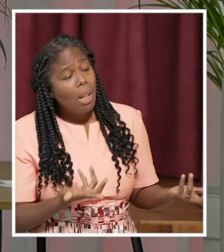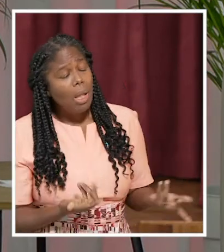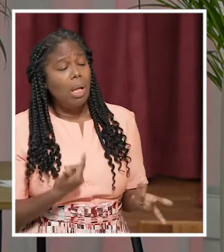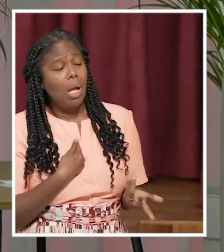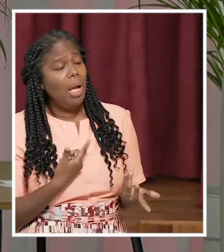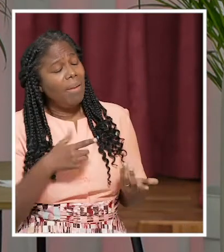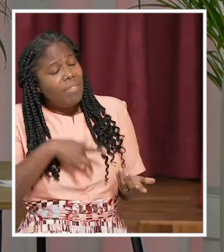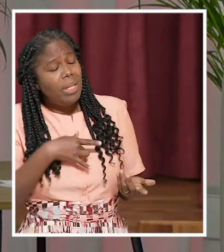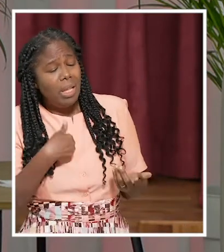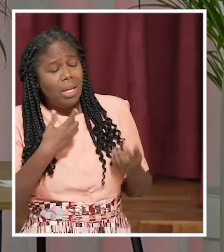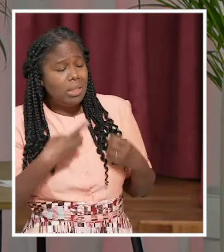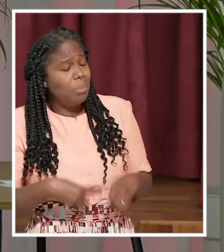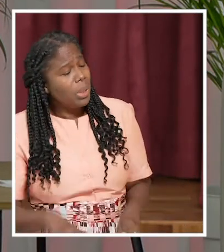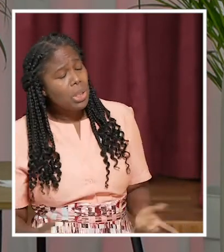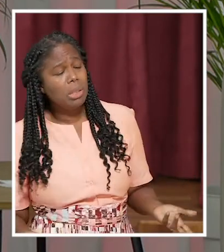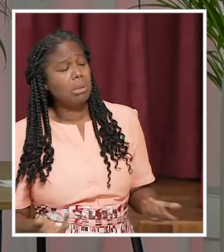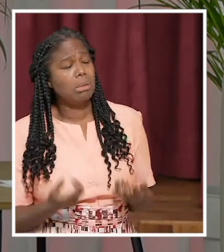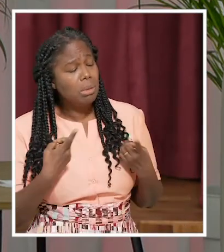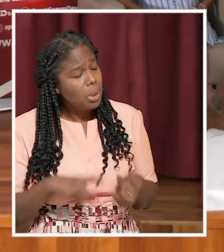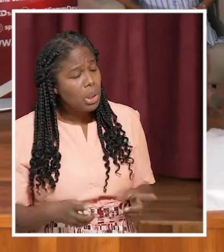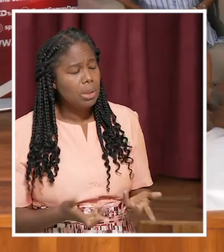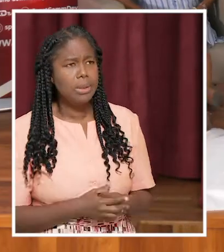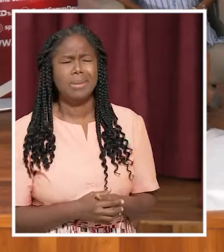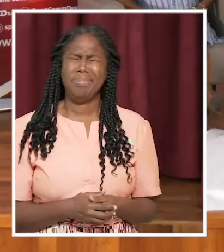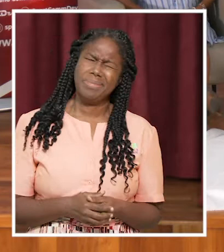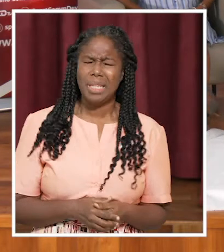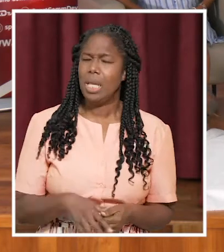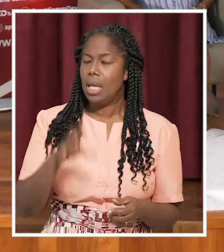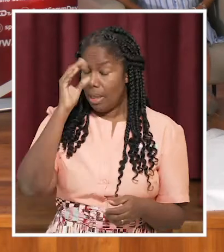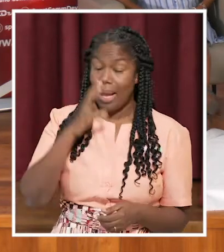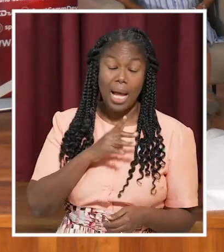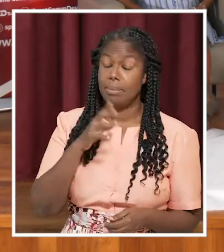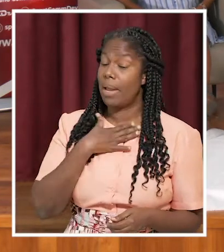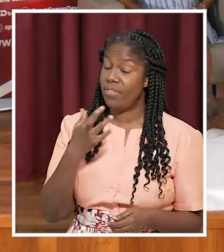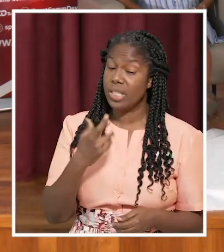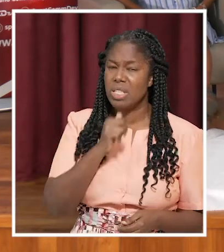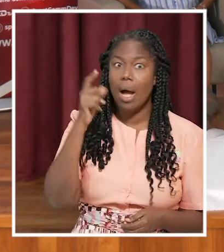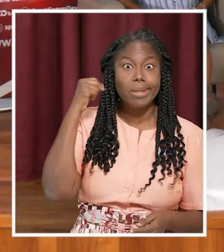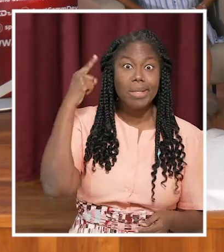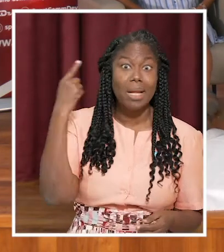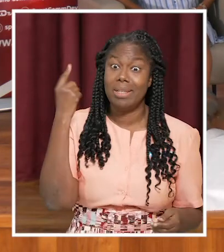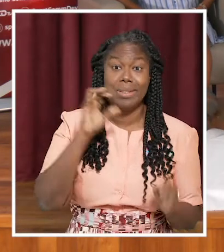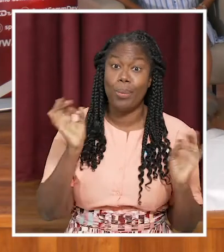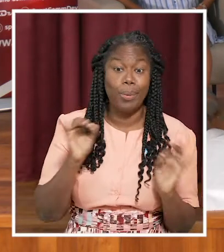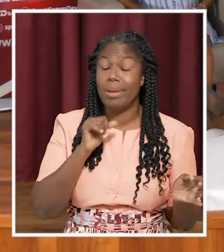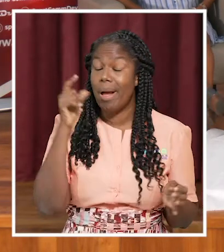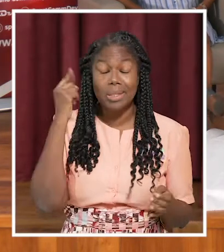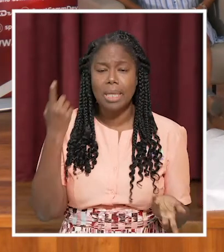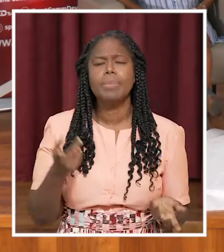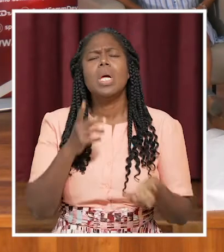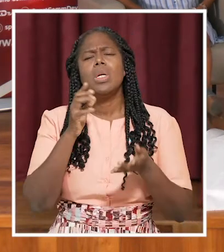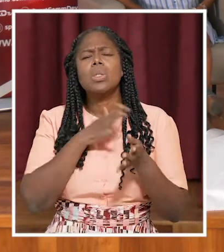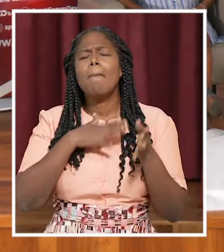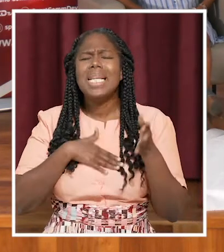understand it. So could we break down exactly what is depression and what are some of the symptoms or signs of someone that is going through depression that we